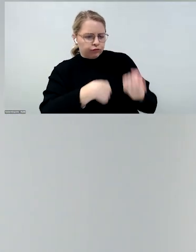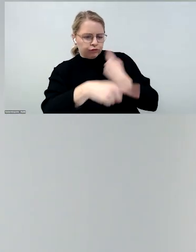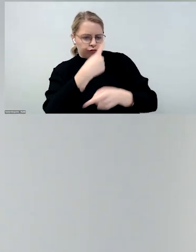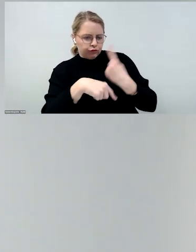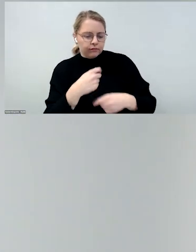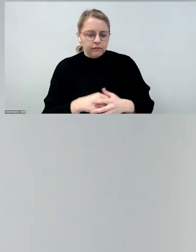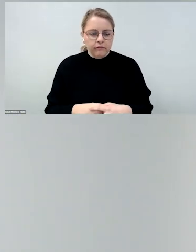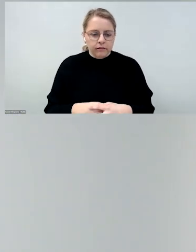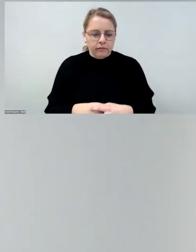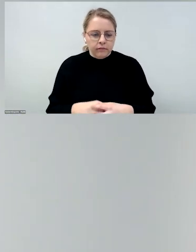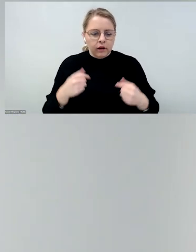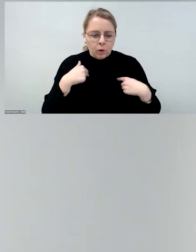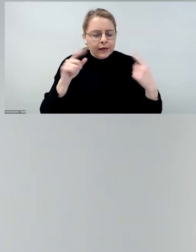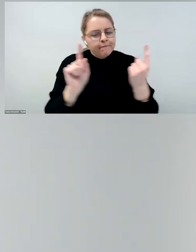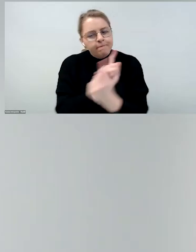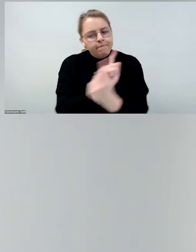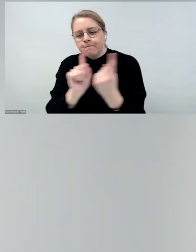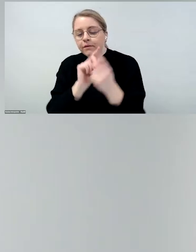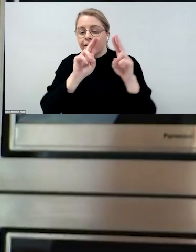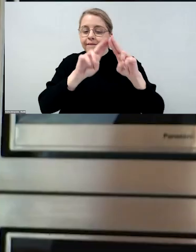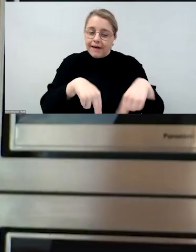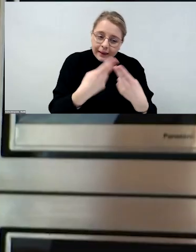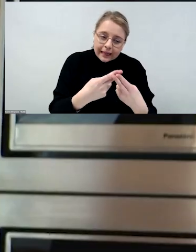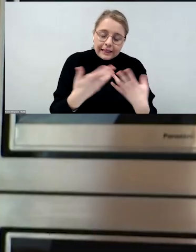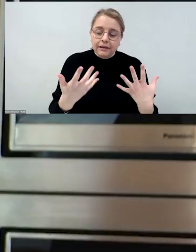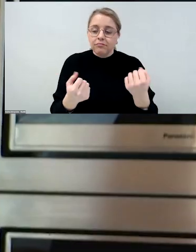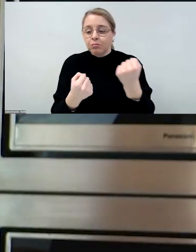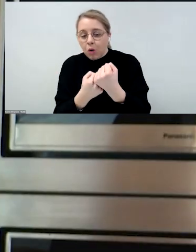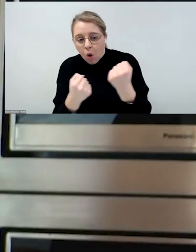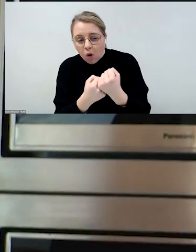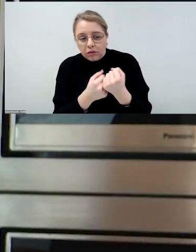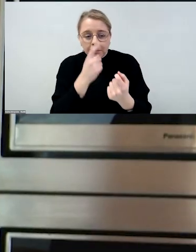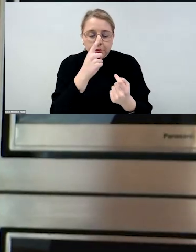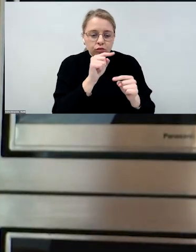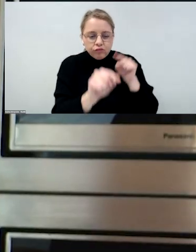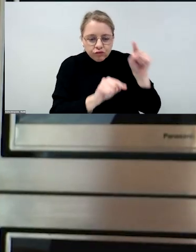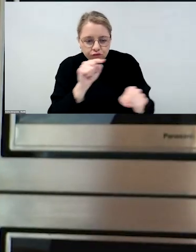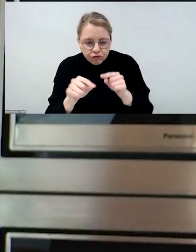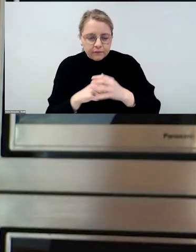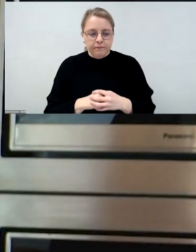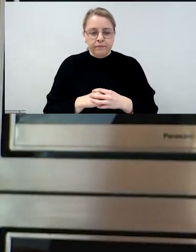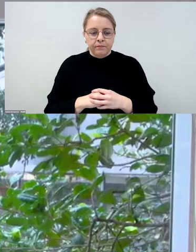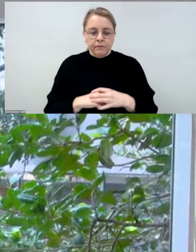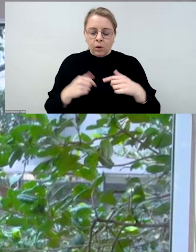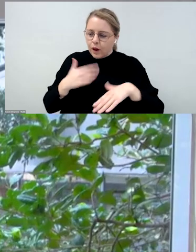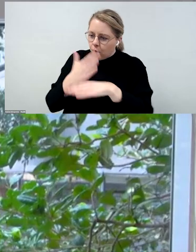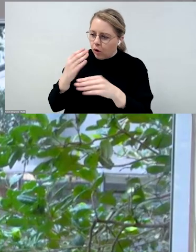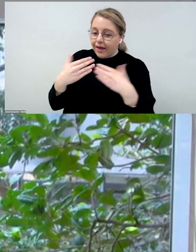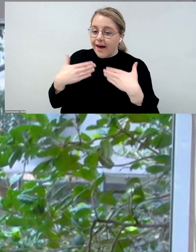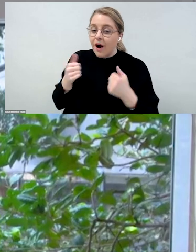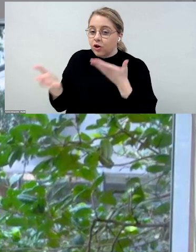families and support people. We work with health services and disability groups. We